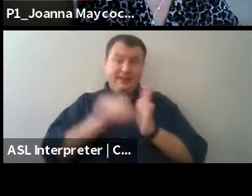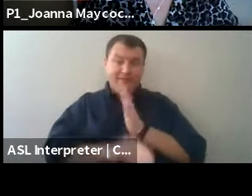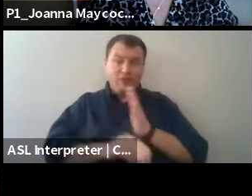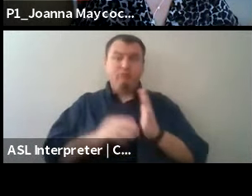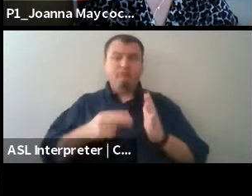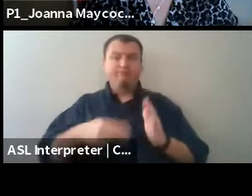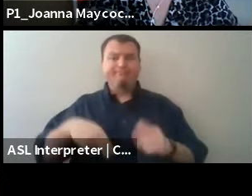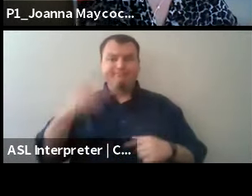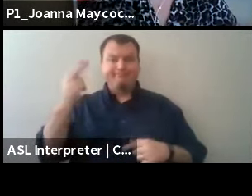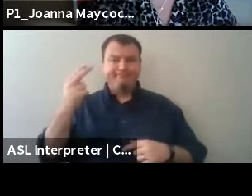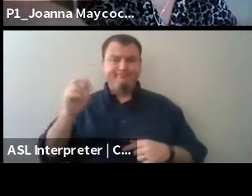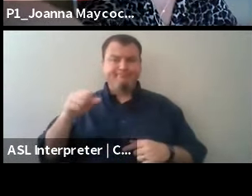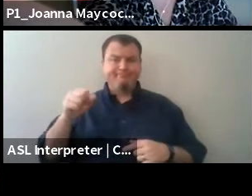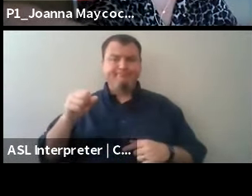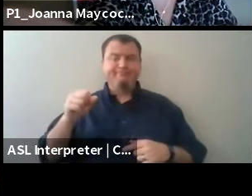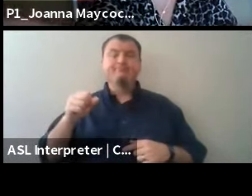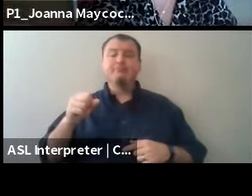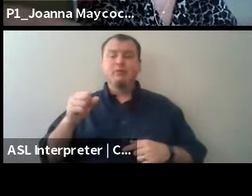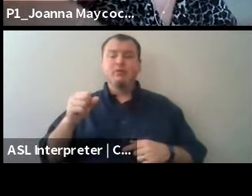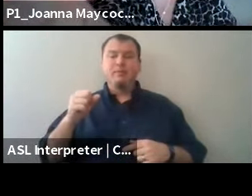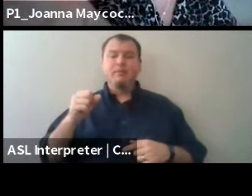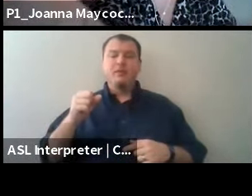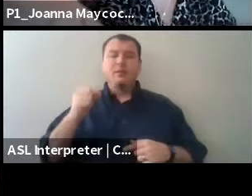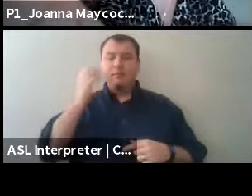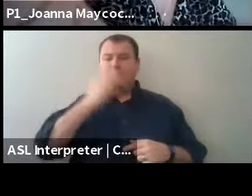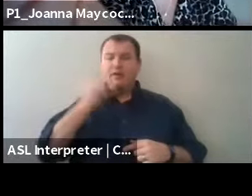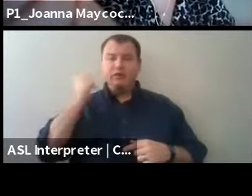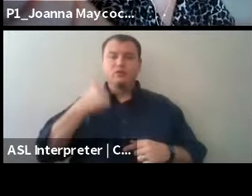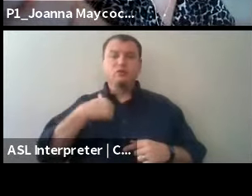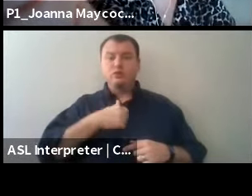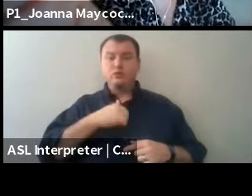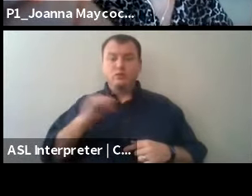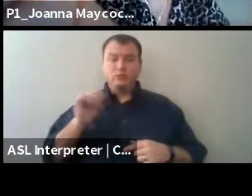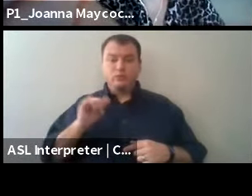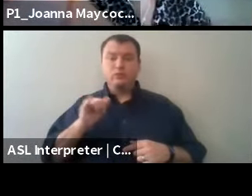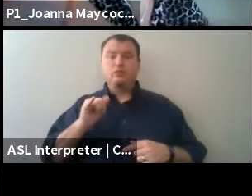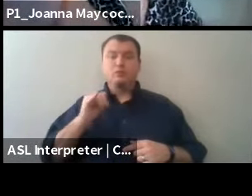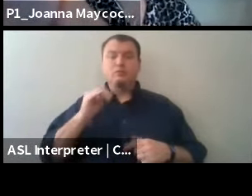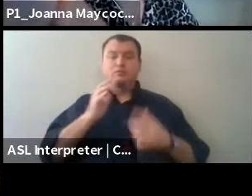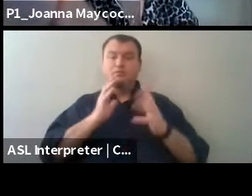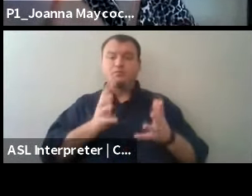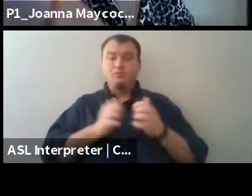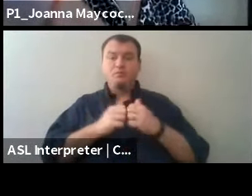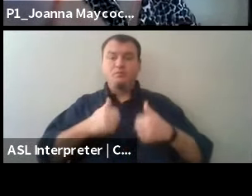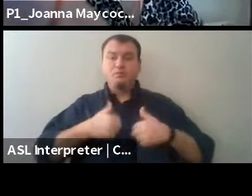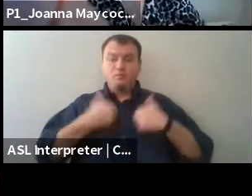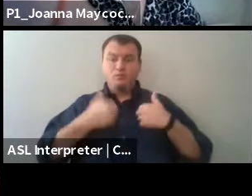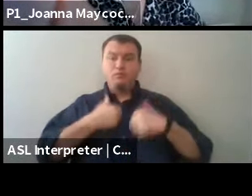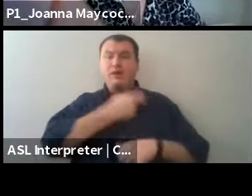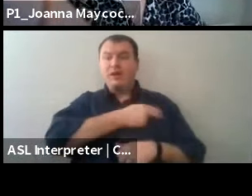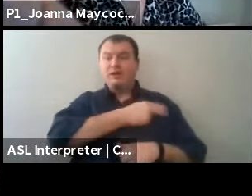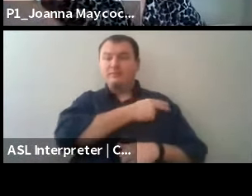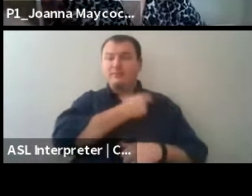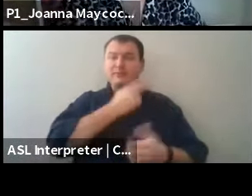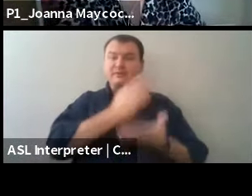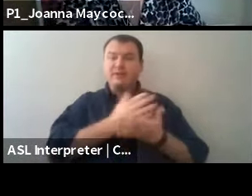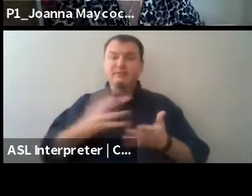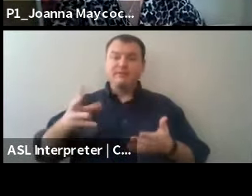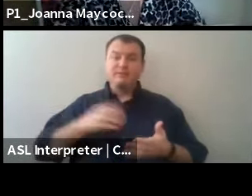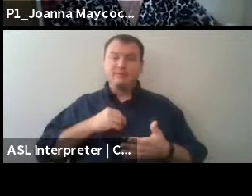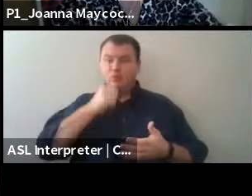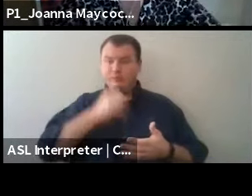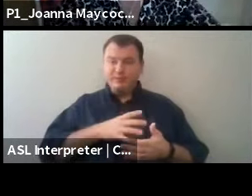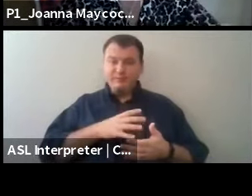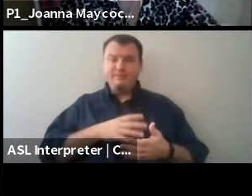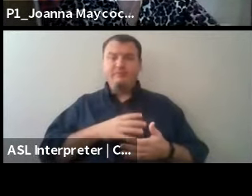high. The third was because we also work with the burn survivors, the hospitals had stopped taking women and a lot of burn